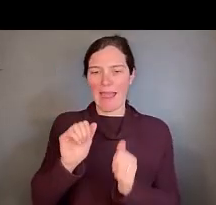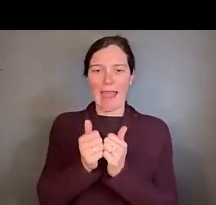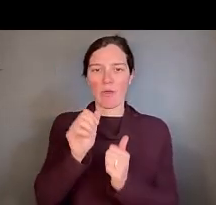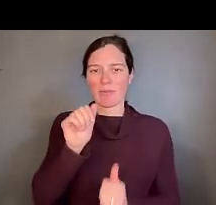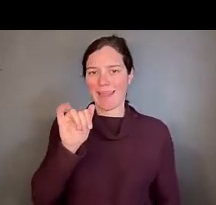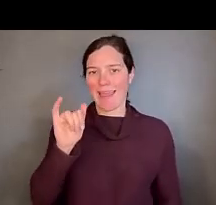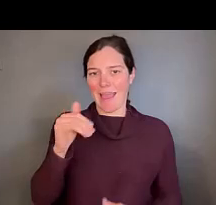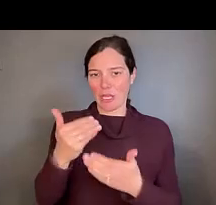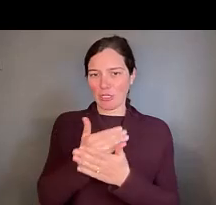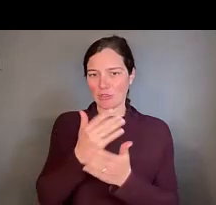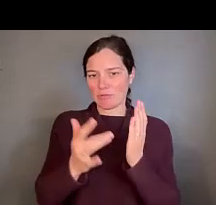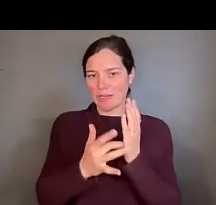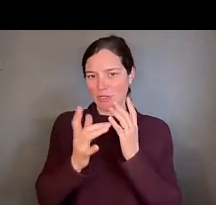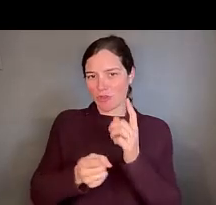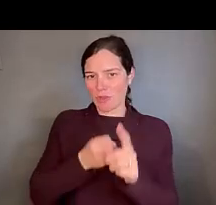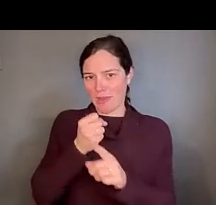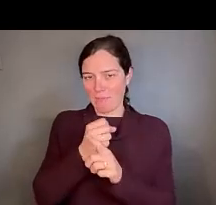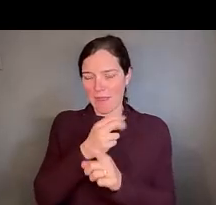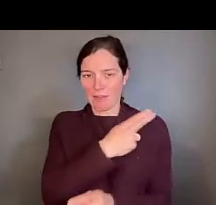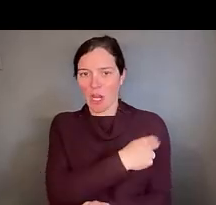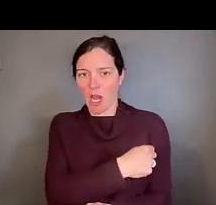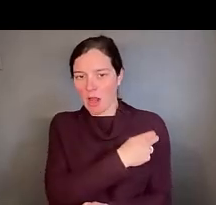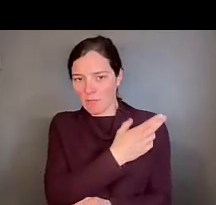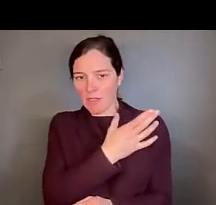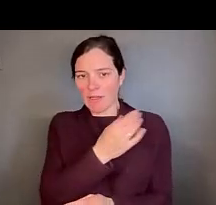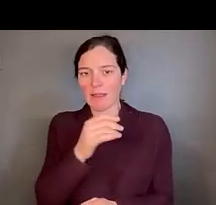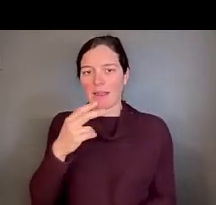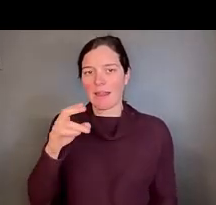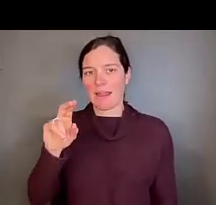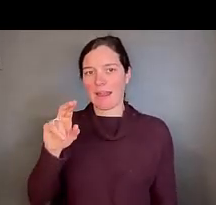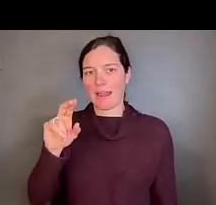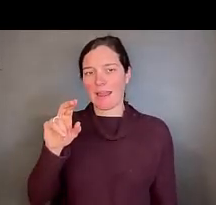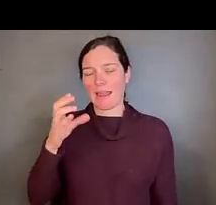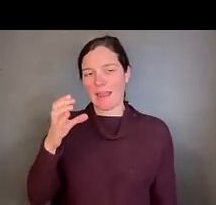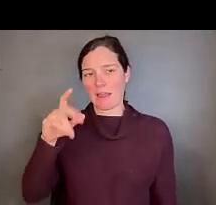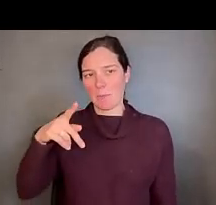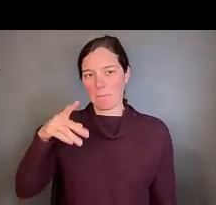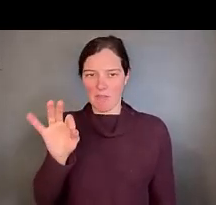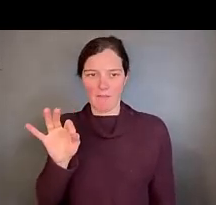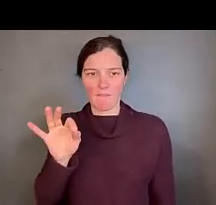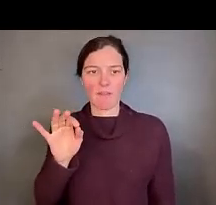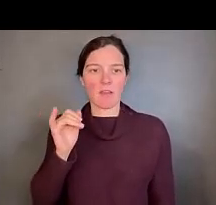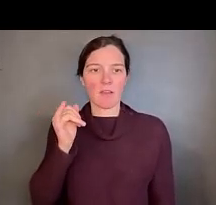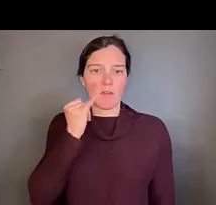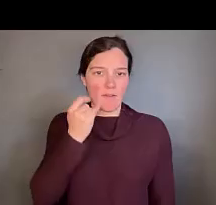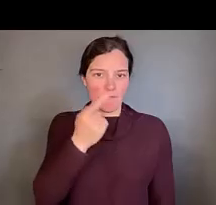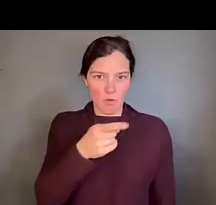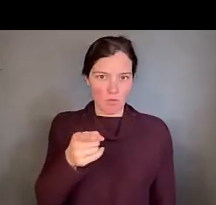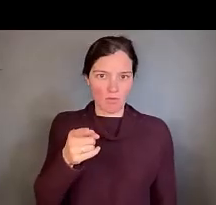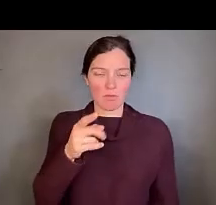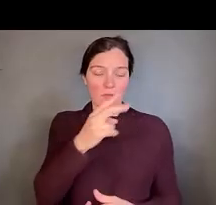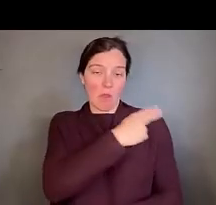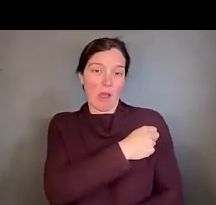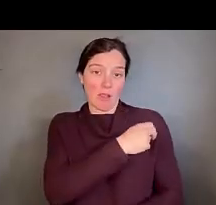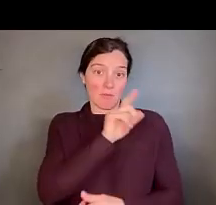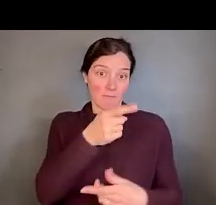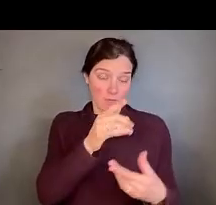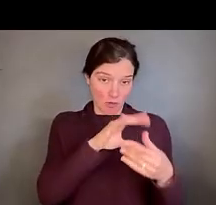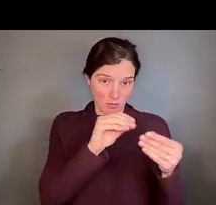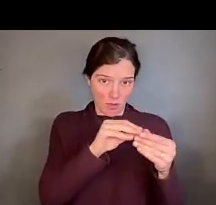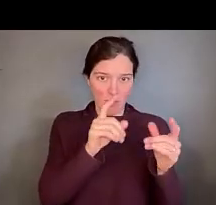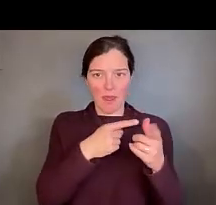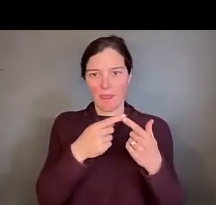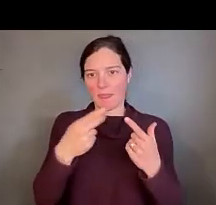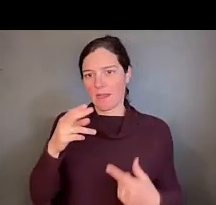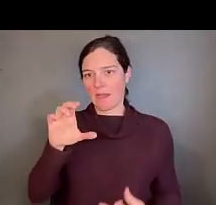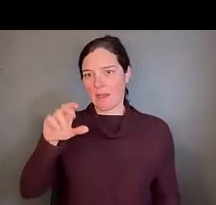new technology impacting hospitals and also HCPF? So HCPFers, I'd ask if you're ready after the hospitals respond. Is there somebody on